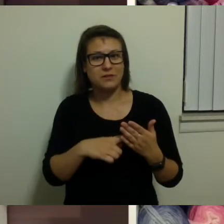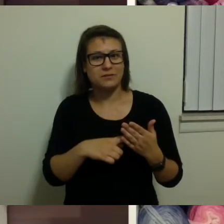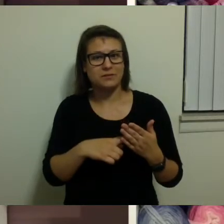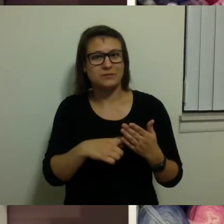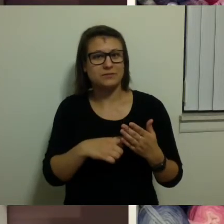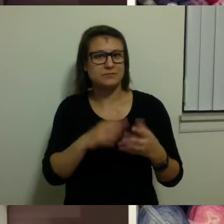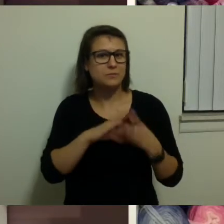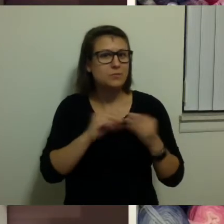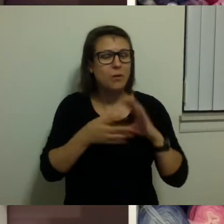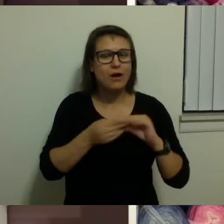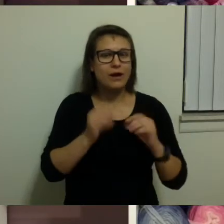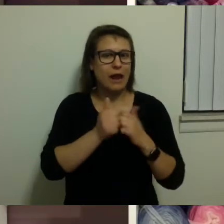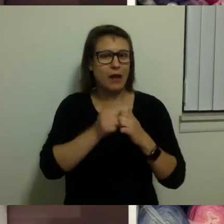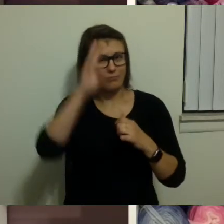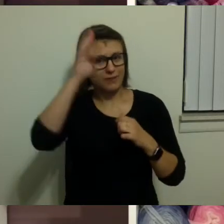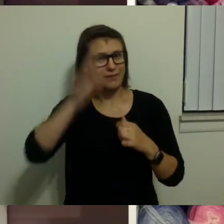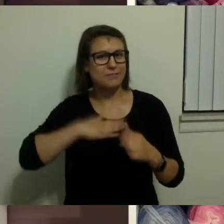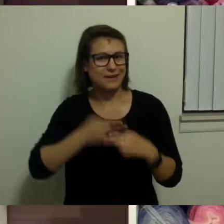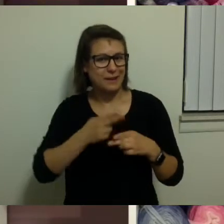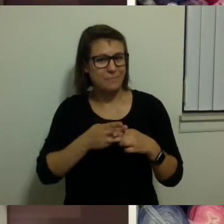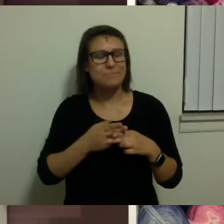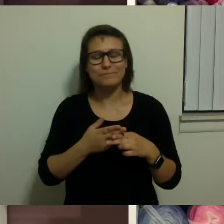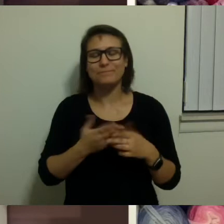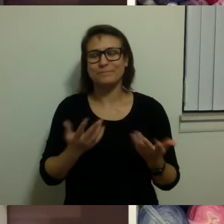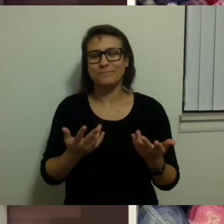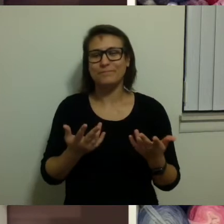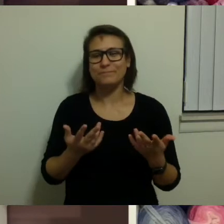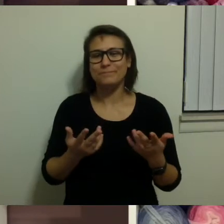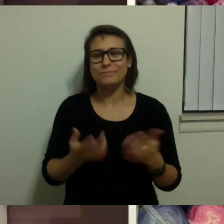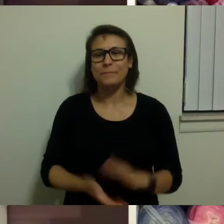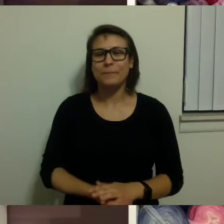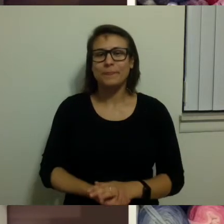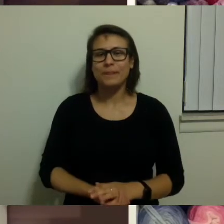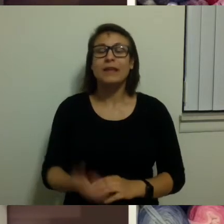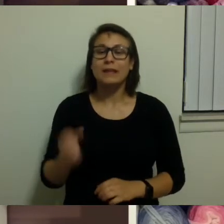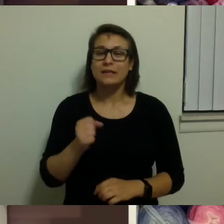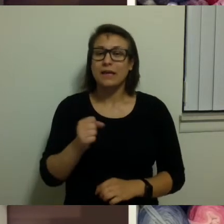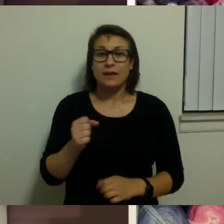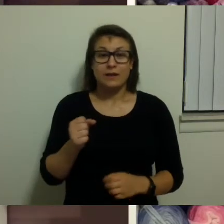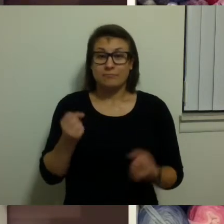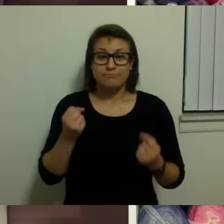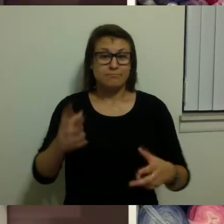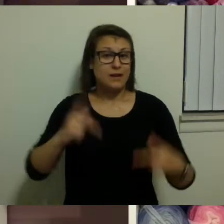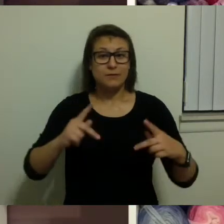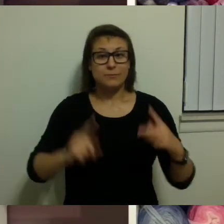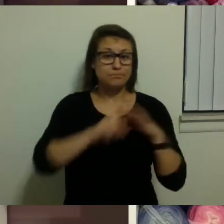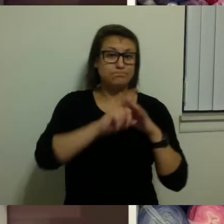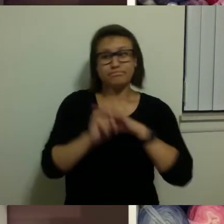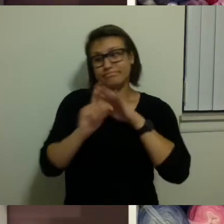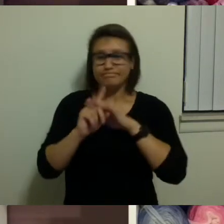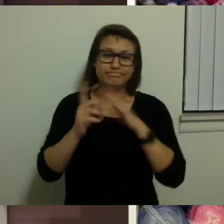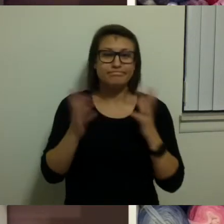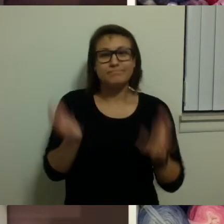lesson on how she made up my name. And yeah, lots of people pop in, and we